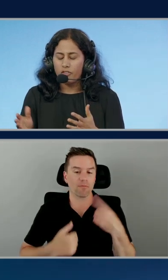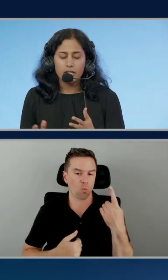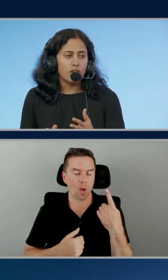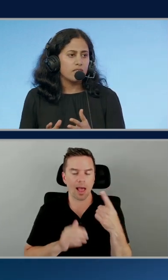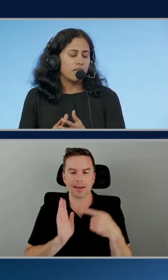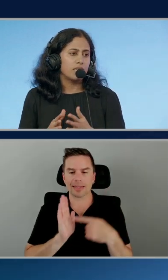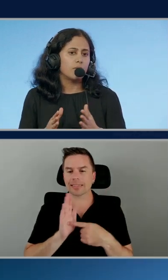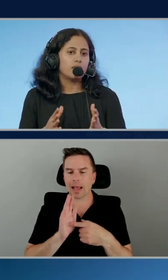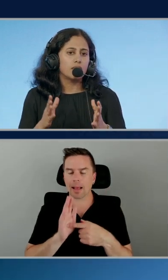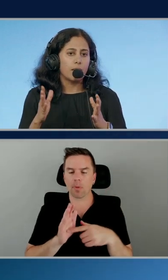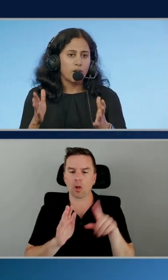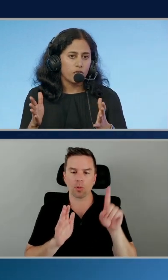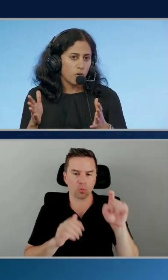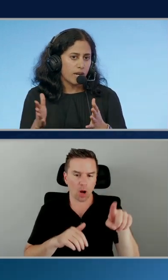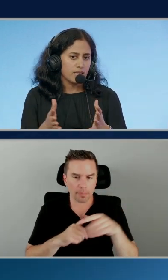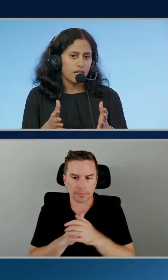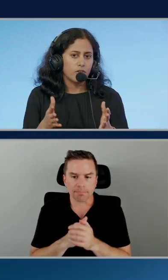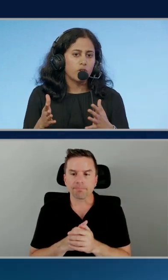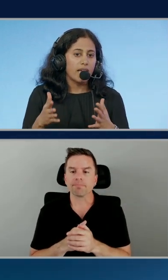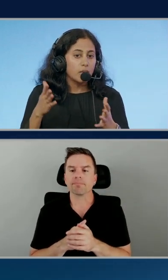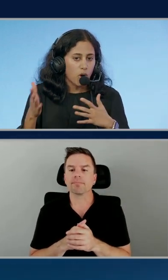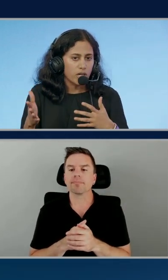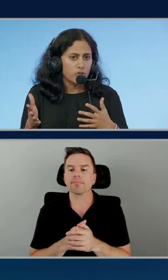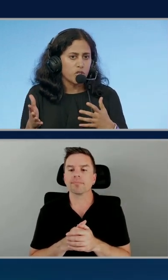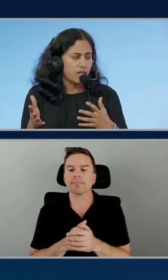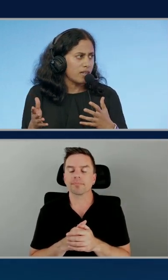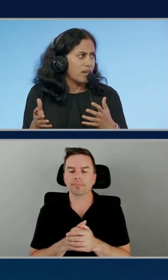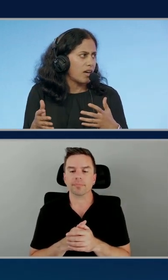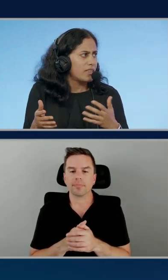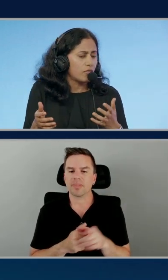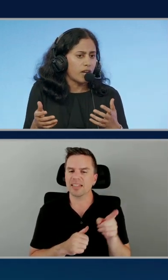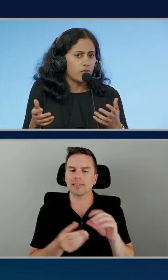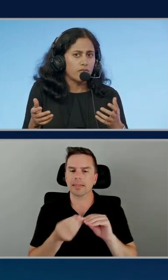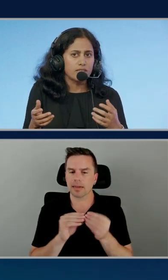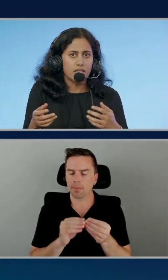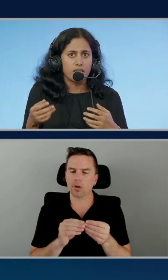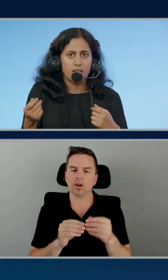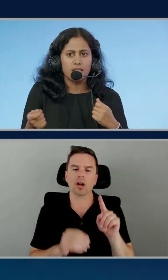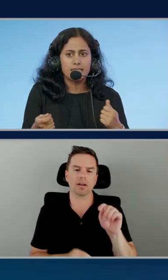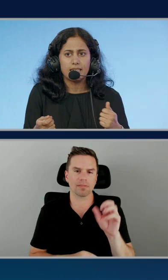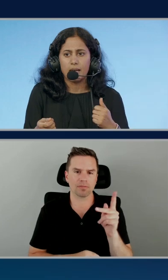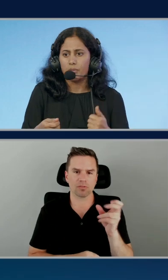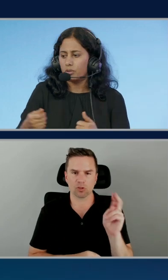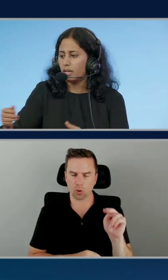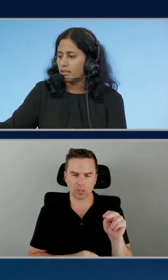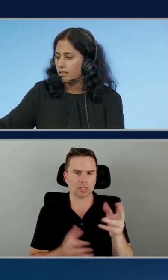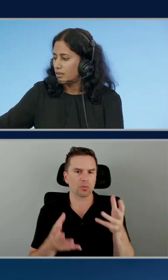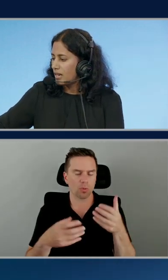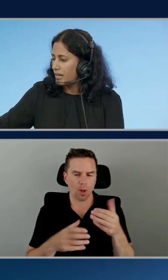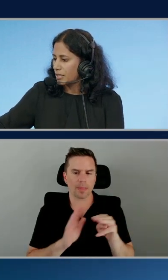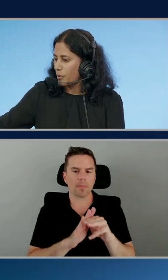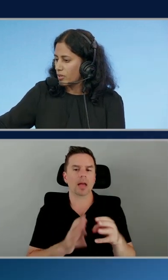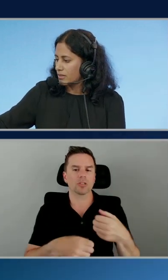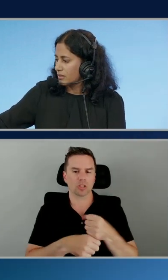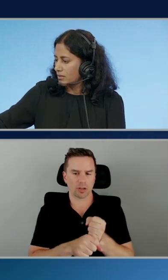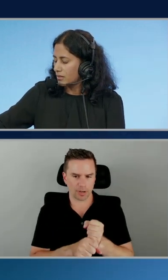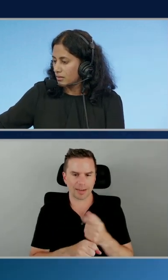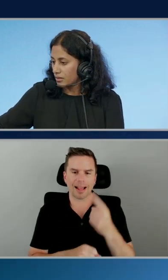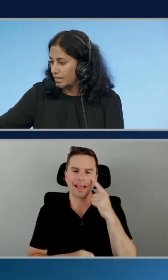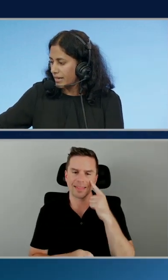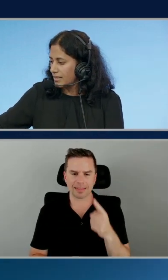that 512 is nothing but the number of tokens that we would like the model to generate. I think 512 is a decent number to get the